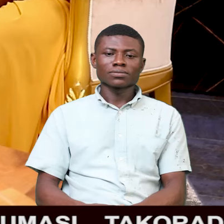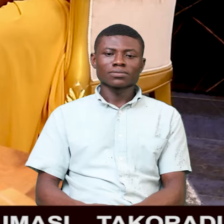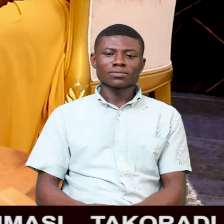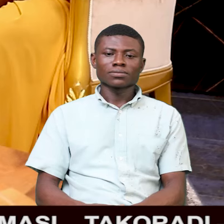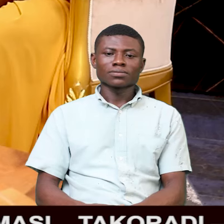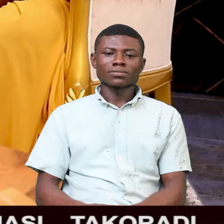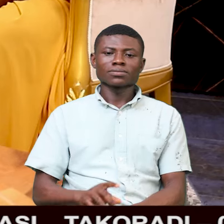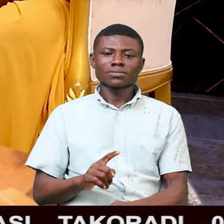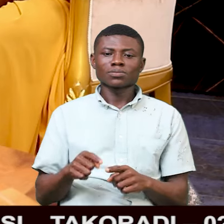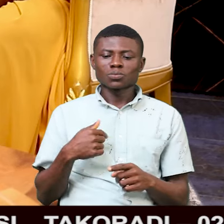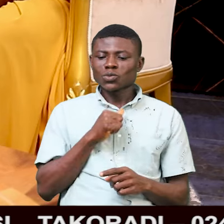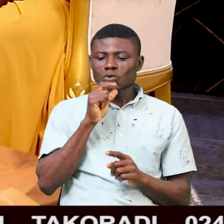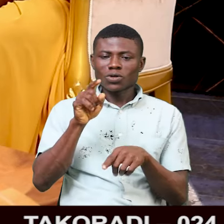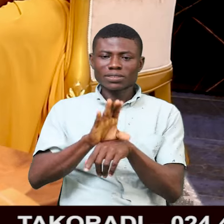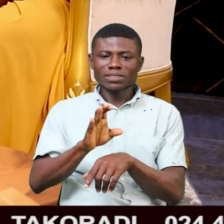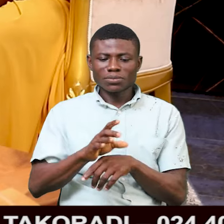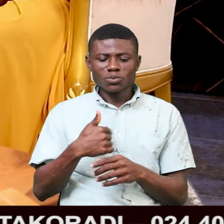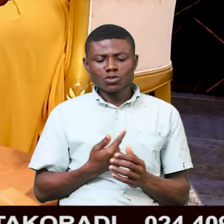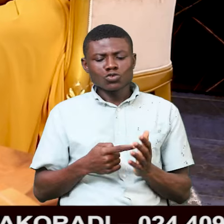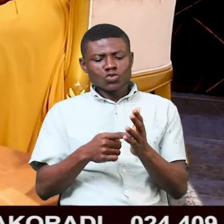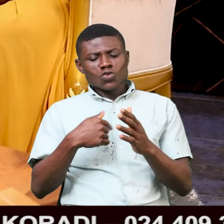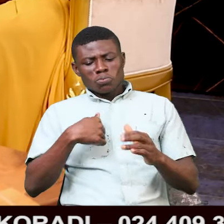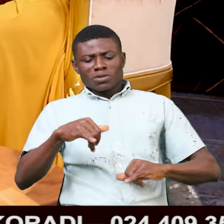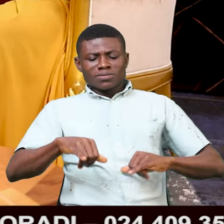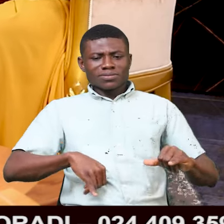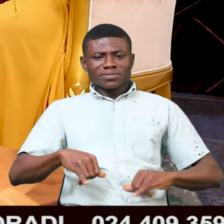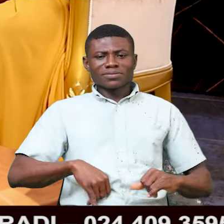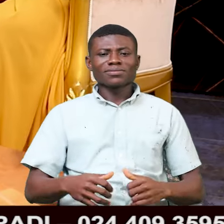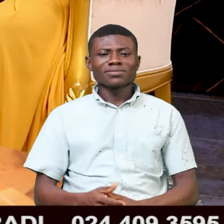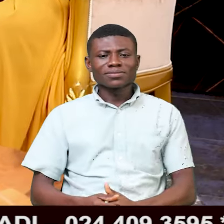she, mama inflexi, erdi ano no.